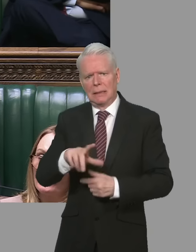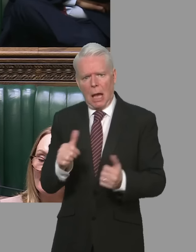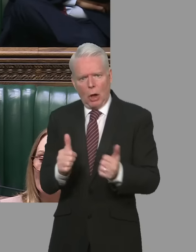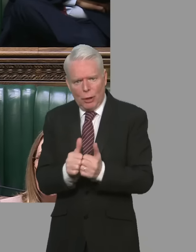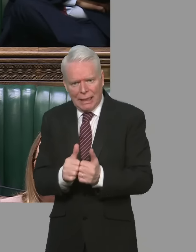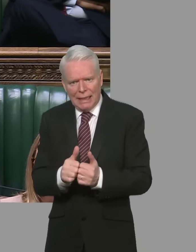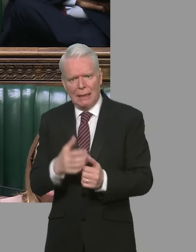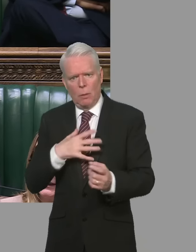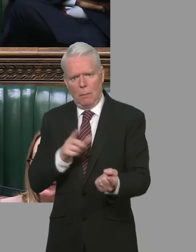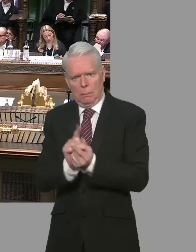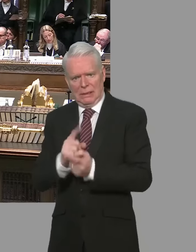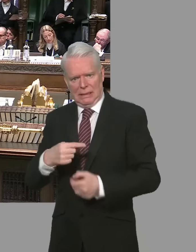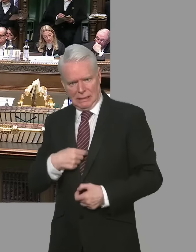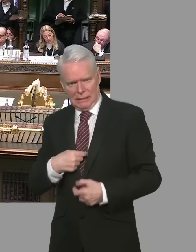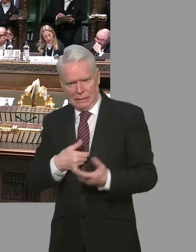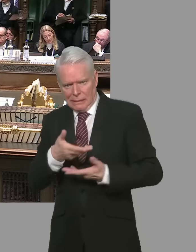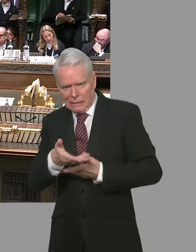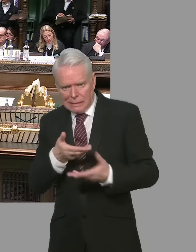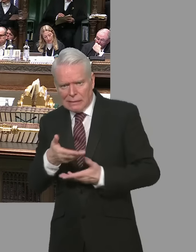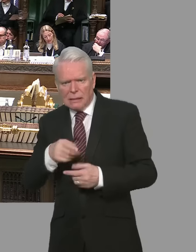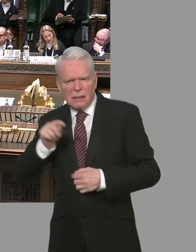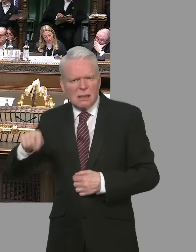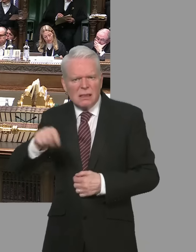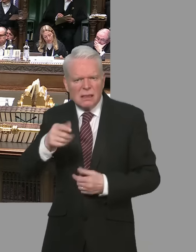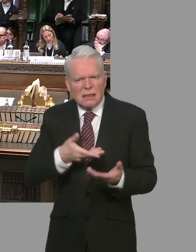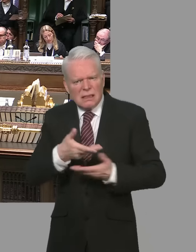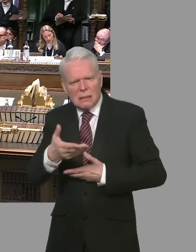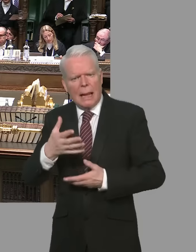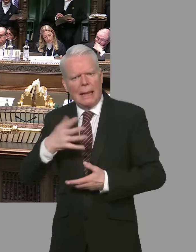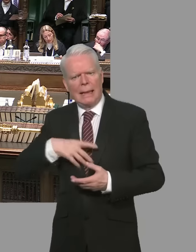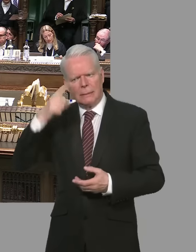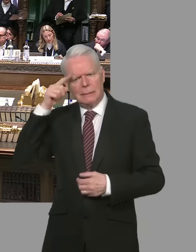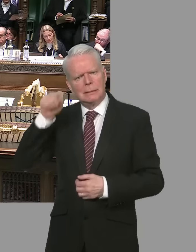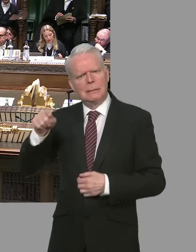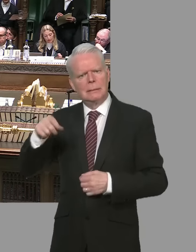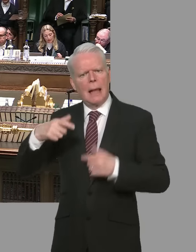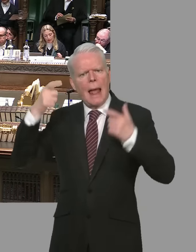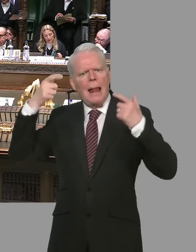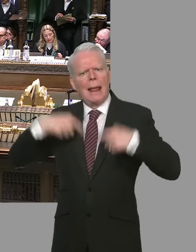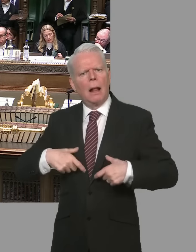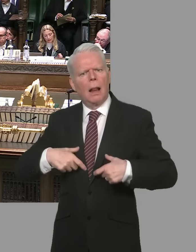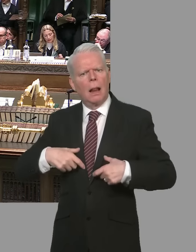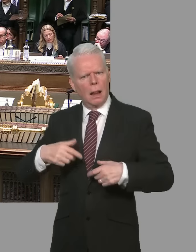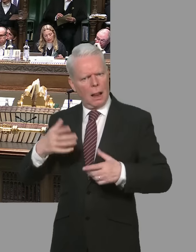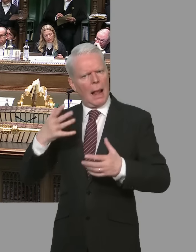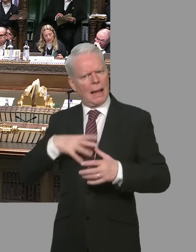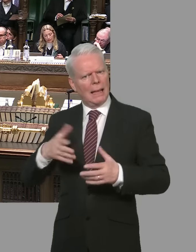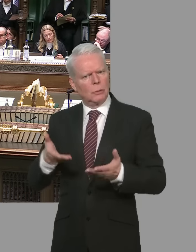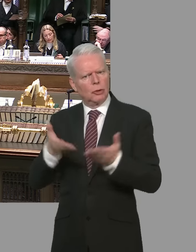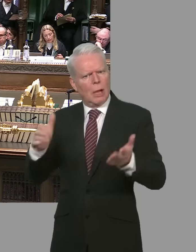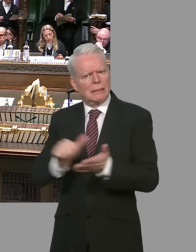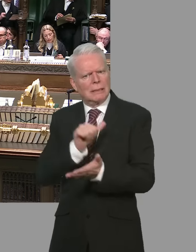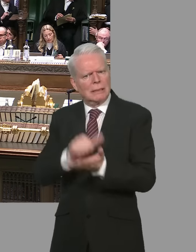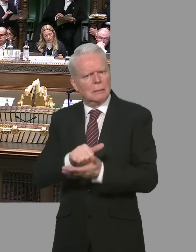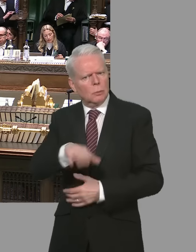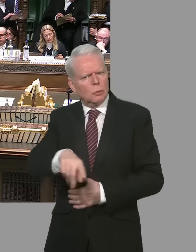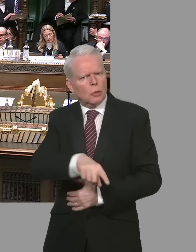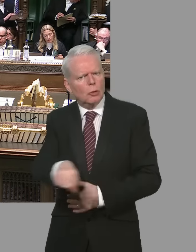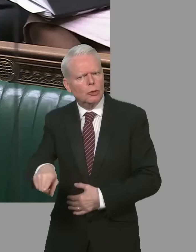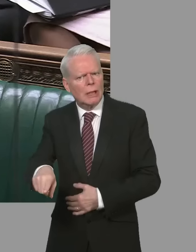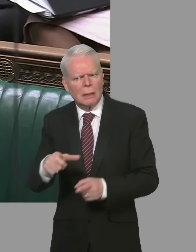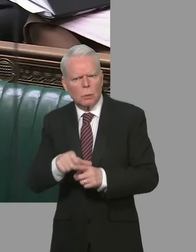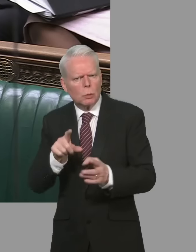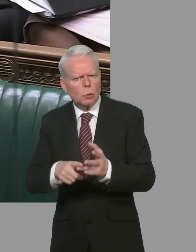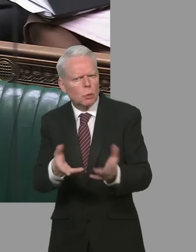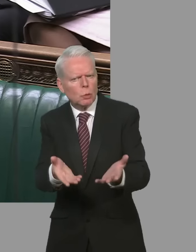do about it? Thank you. Can I thank him for raising this? And it is shocking and horrifying to hear what these children